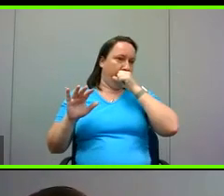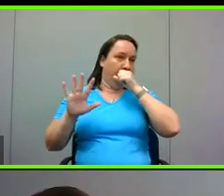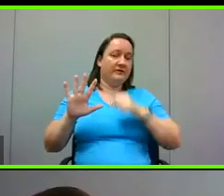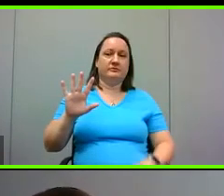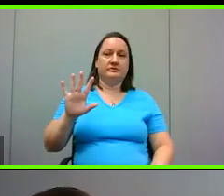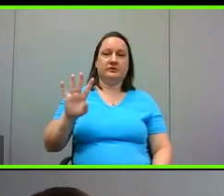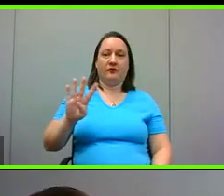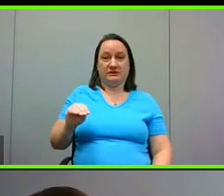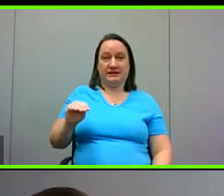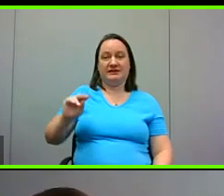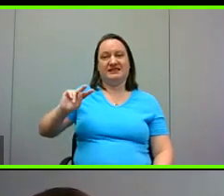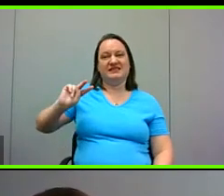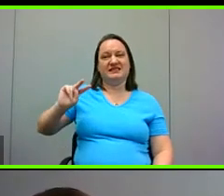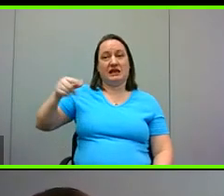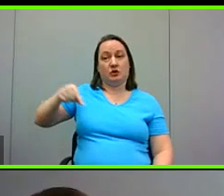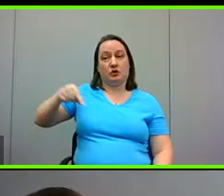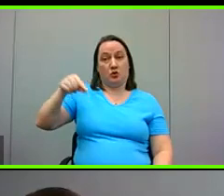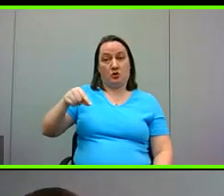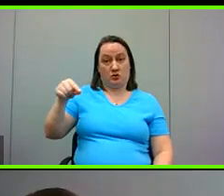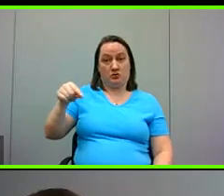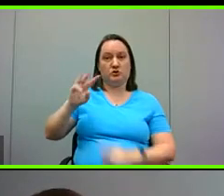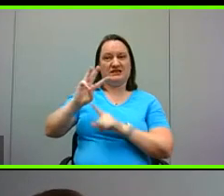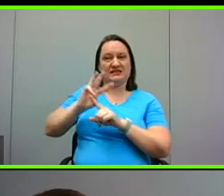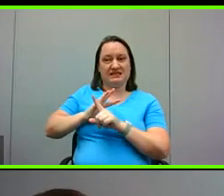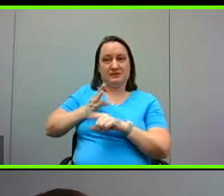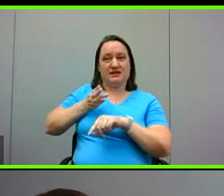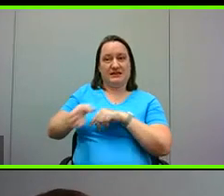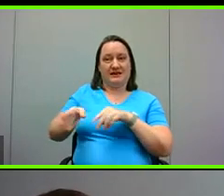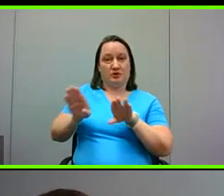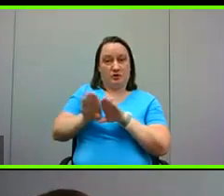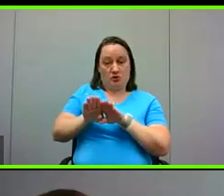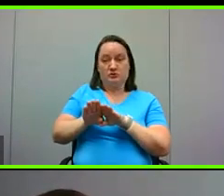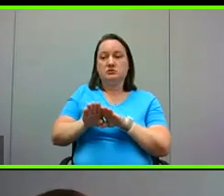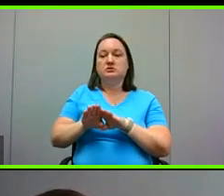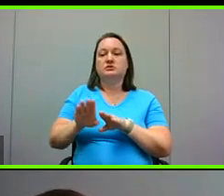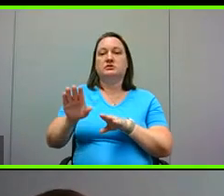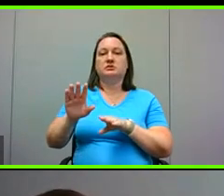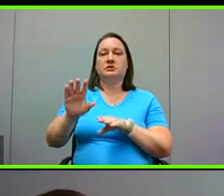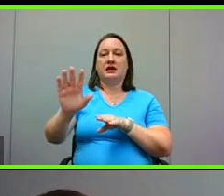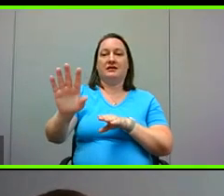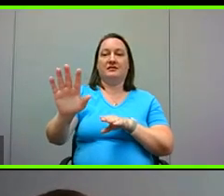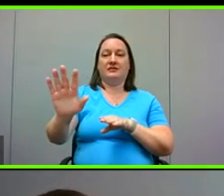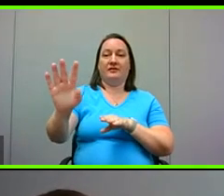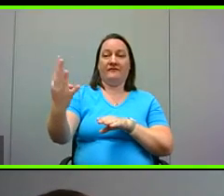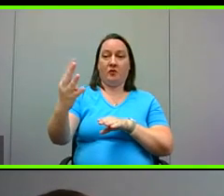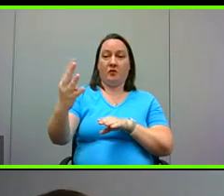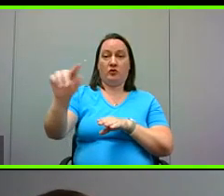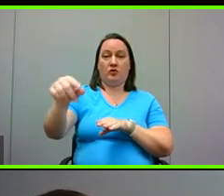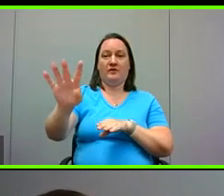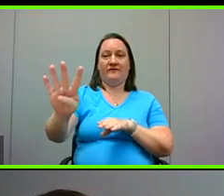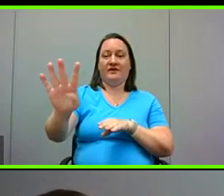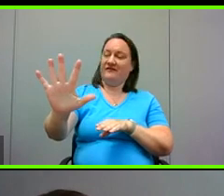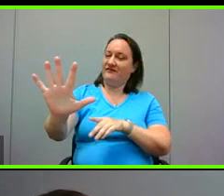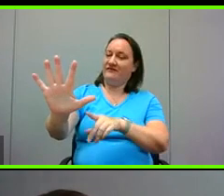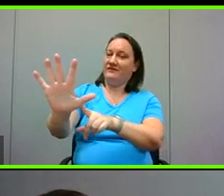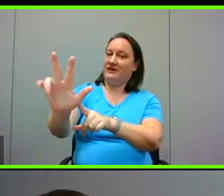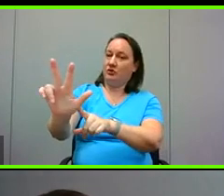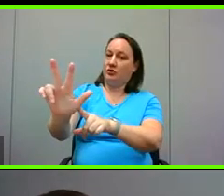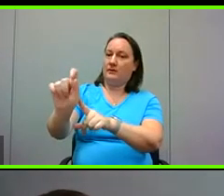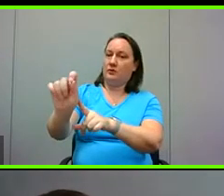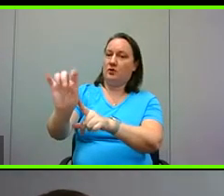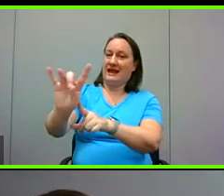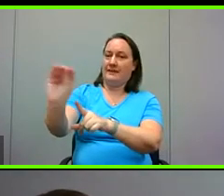employed second quarter post exit, and we're at 53.8% for those that are employed fourth quarter after exit. When we